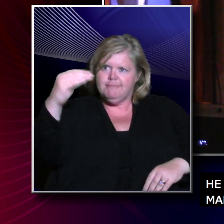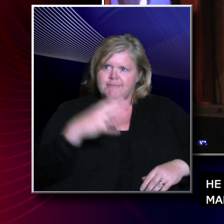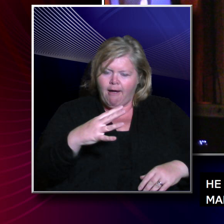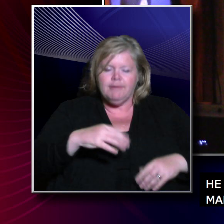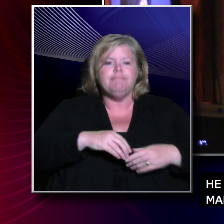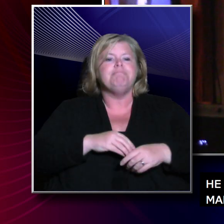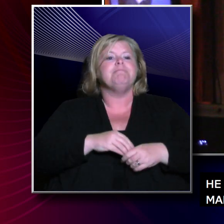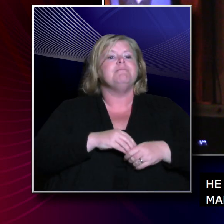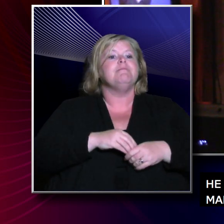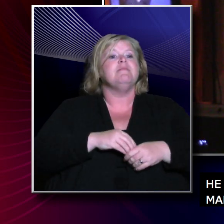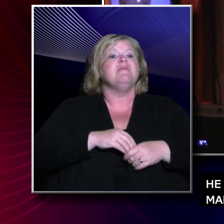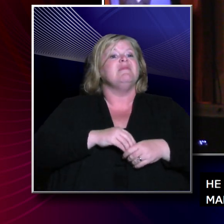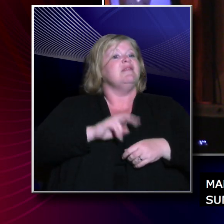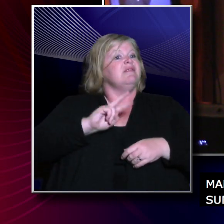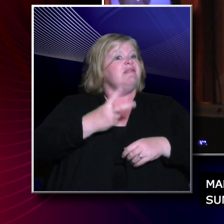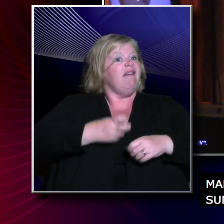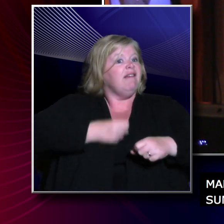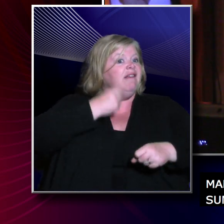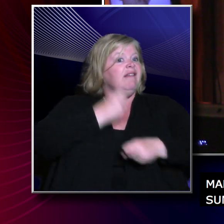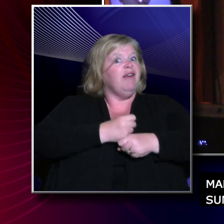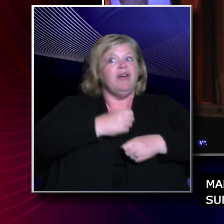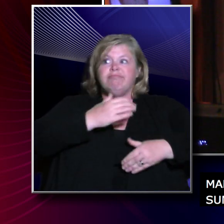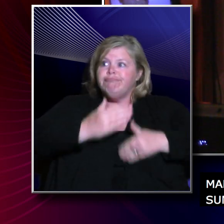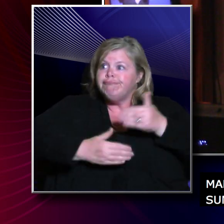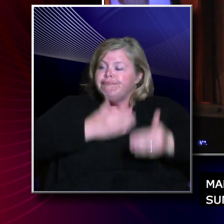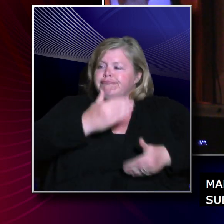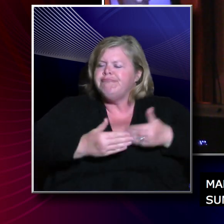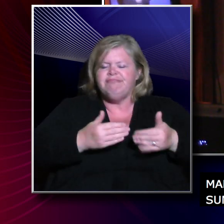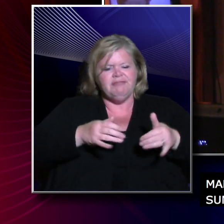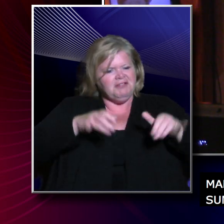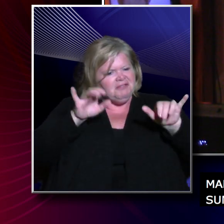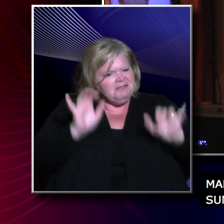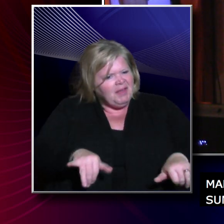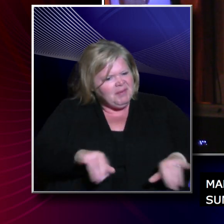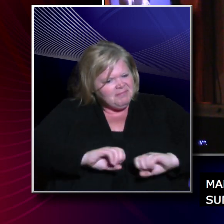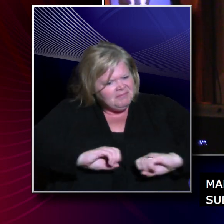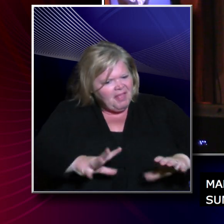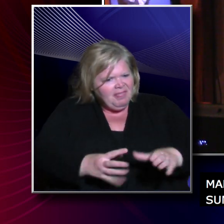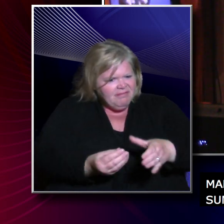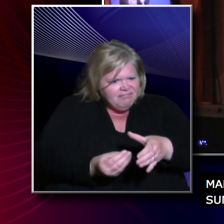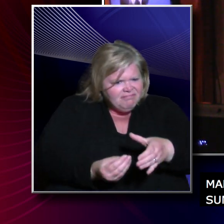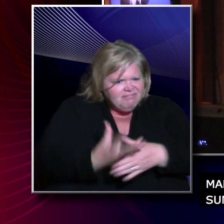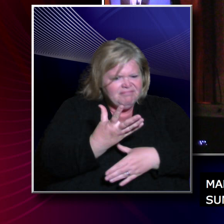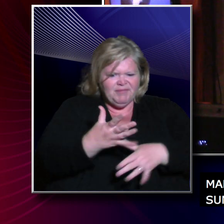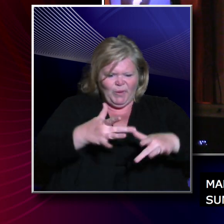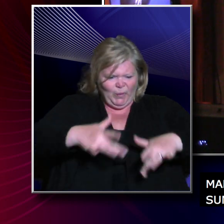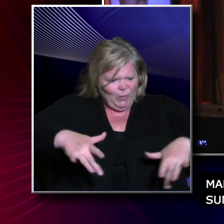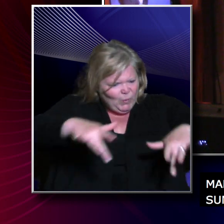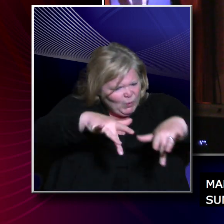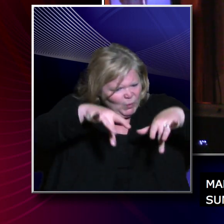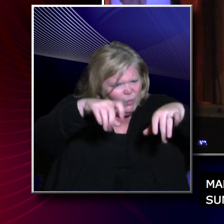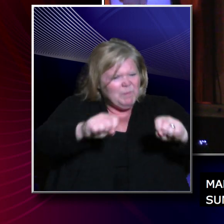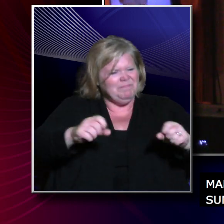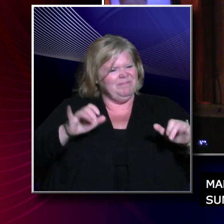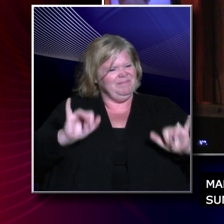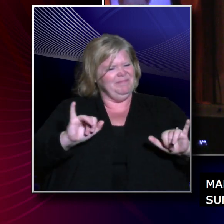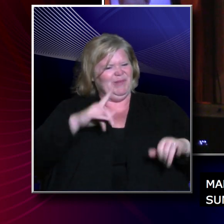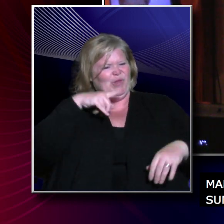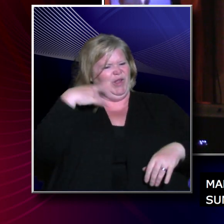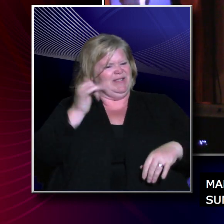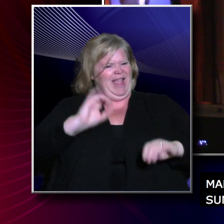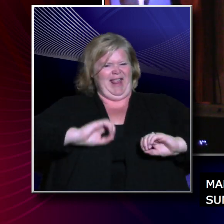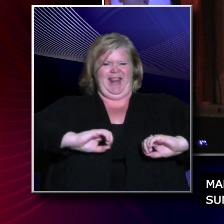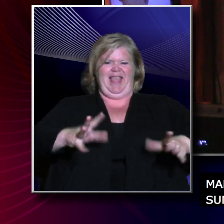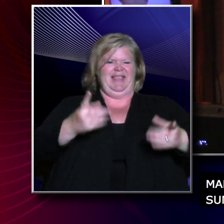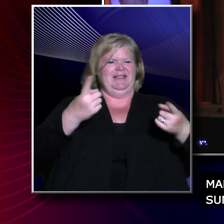A second year goes by. Still nothing. It's just barren ground. It looks like nothing is going